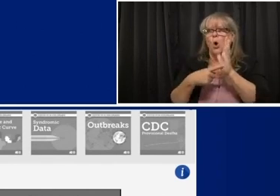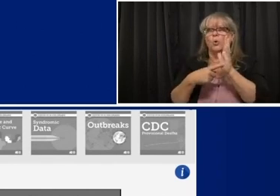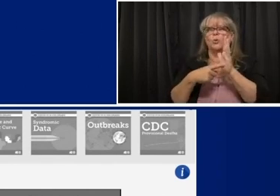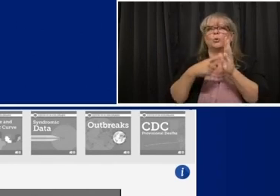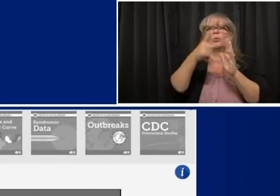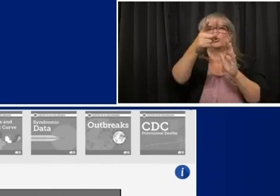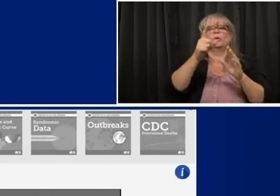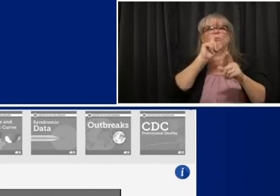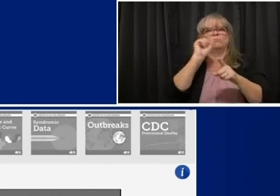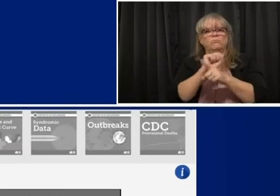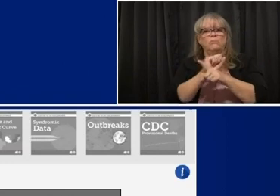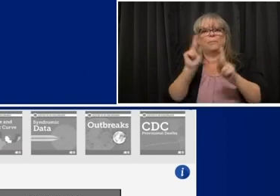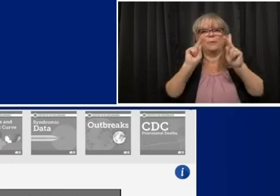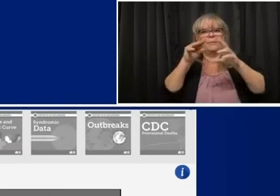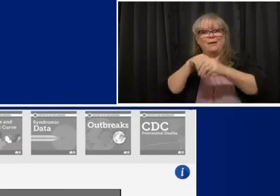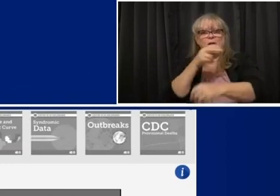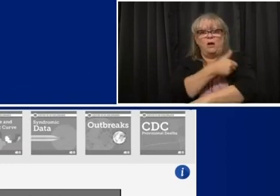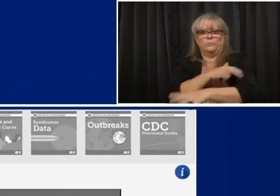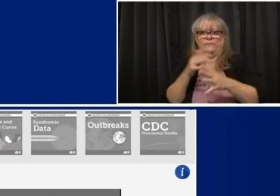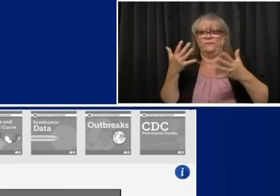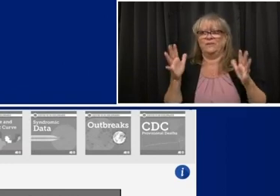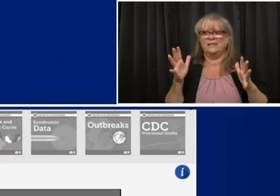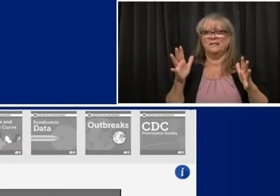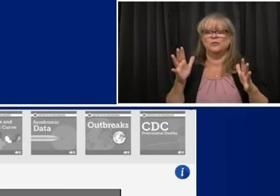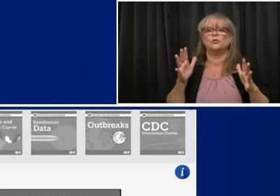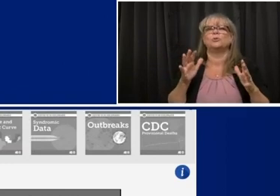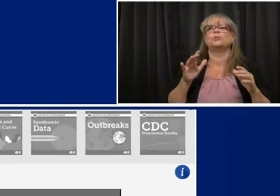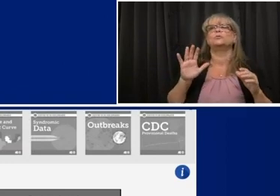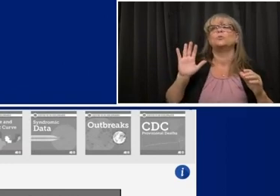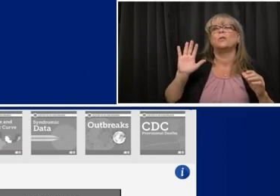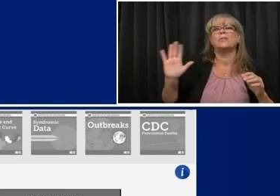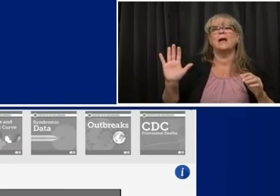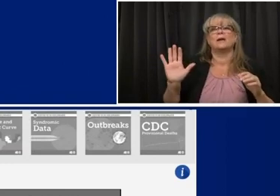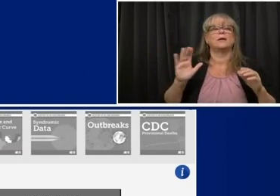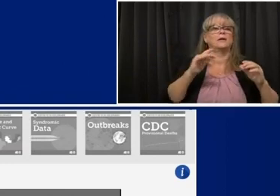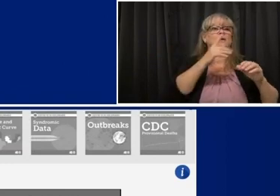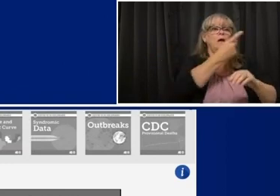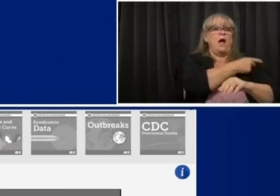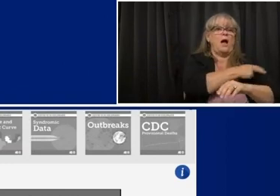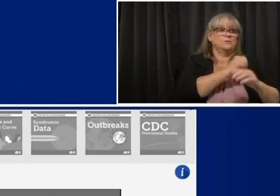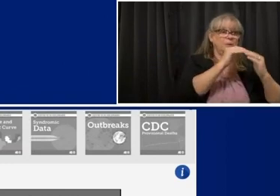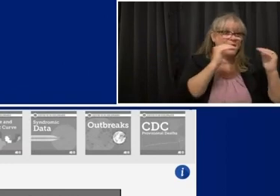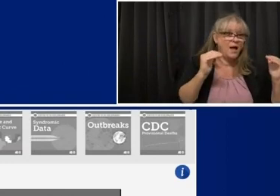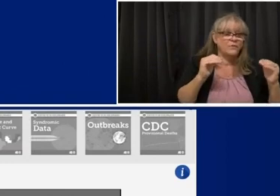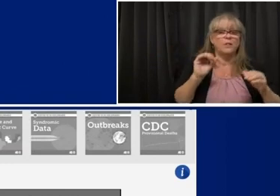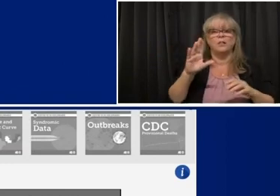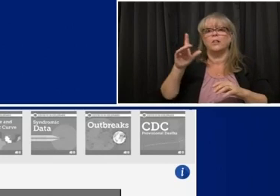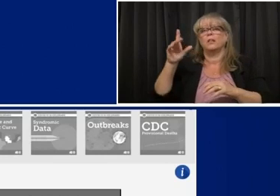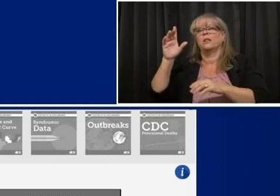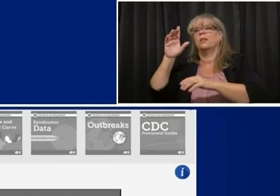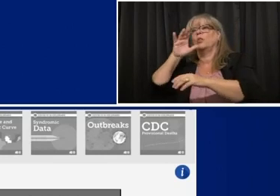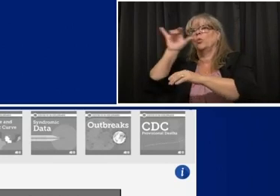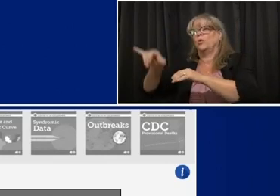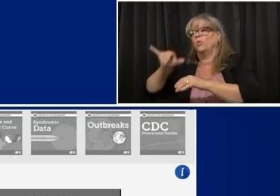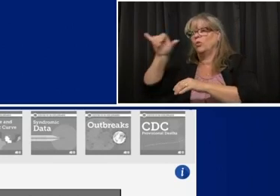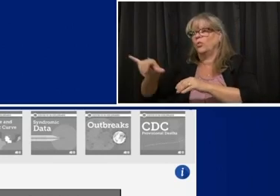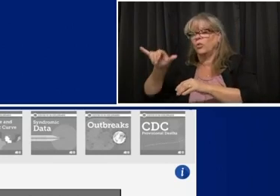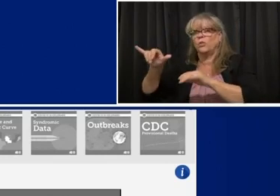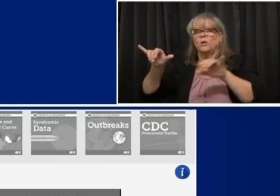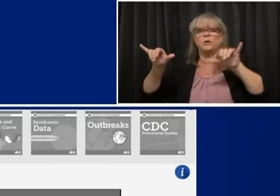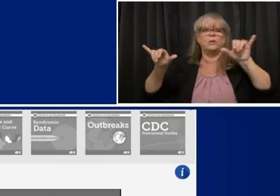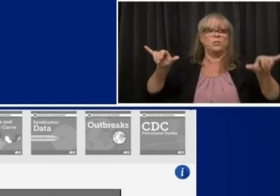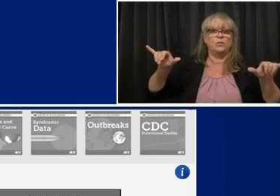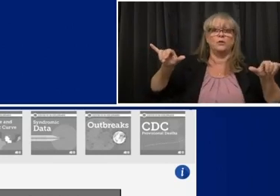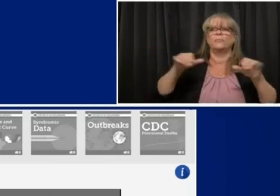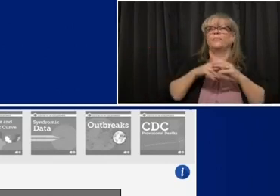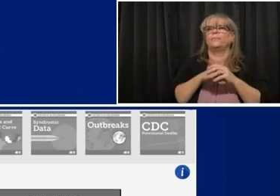displaying hospital-level data on this site and patient-level data. First, I want to show you one example of the hospital-level data that we have. So this